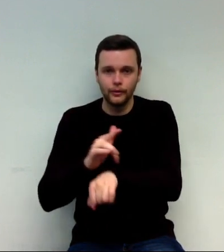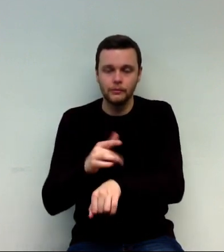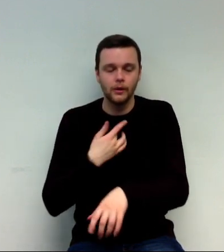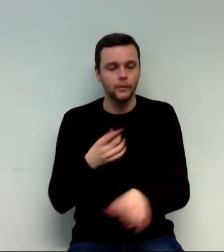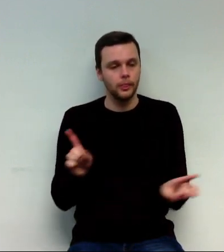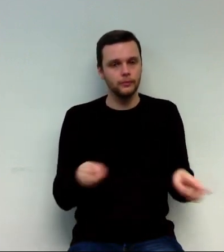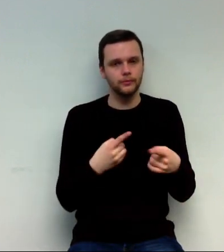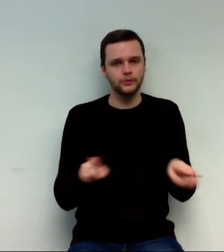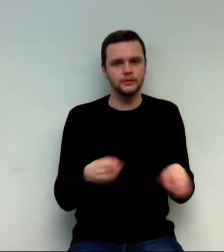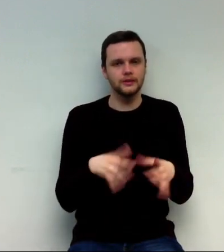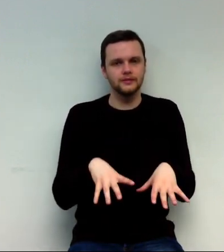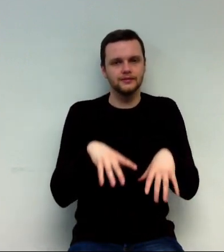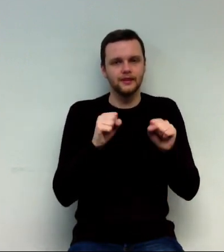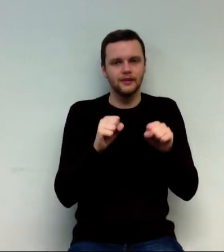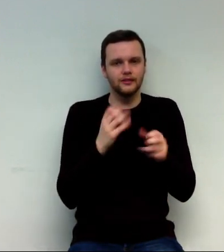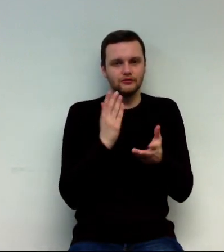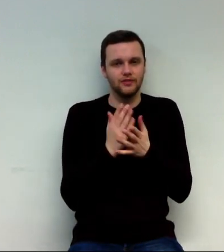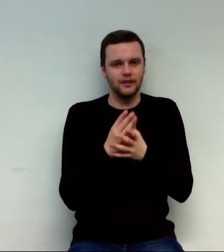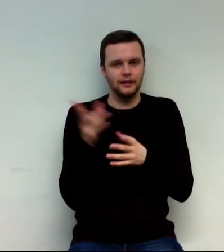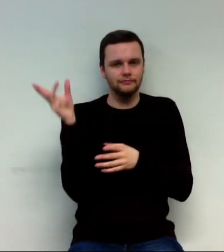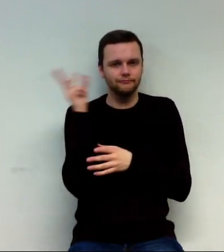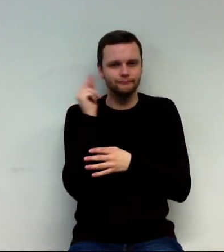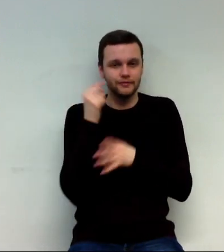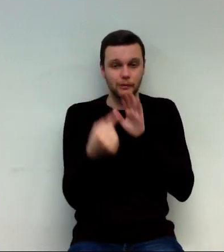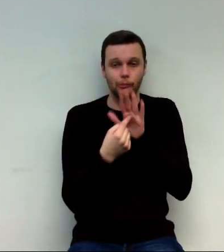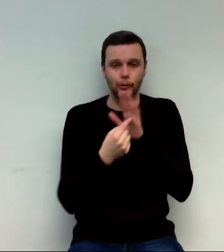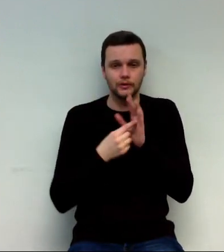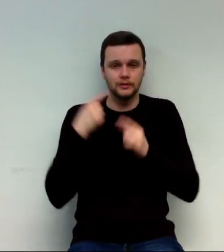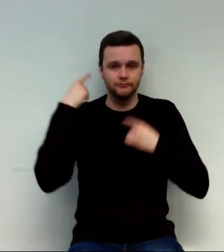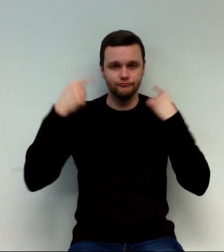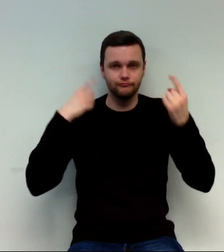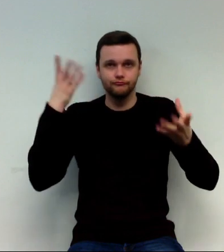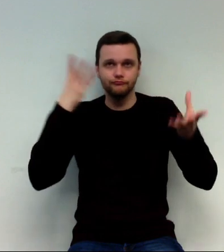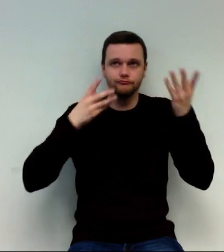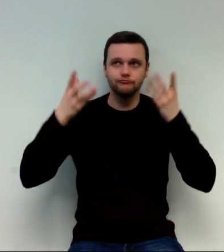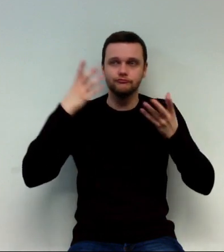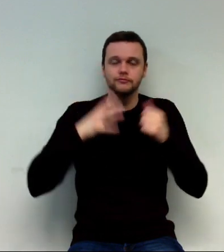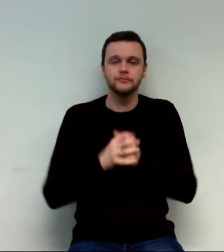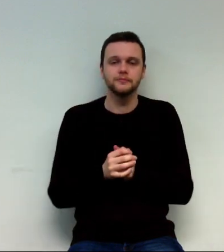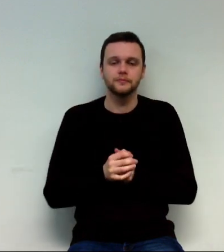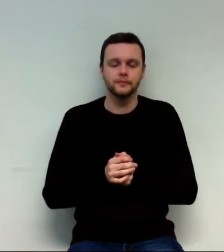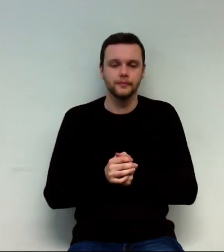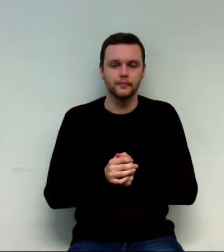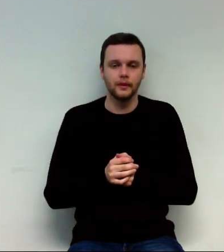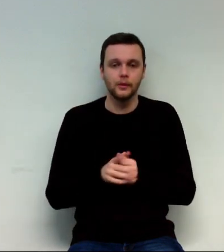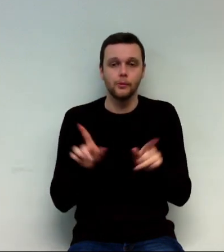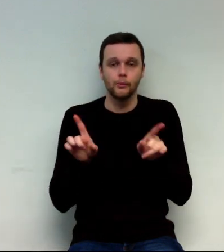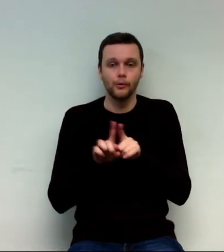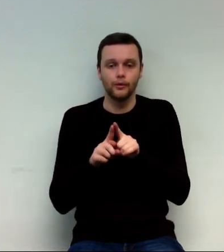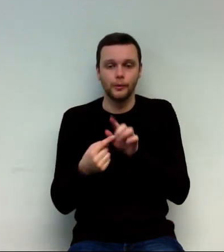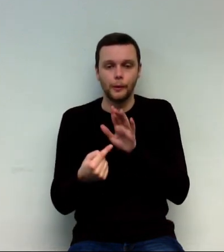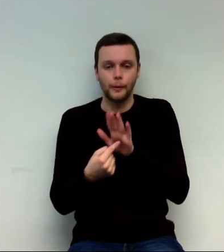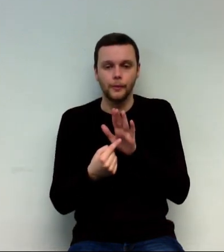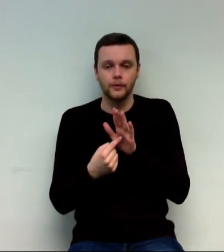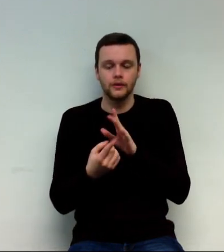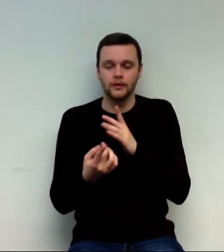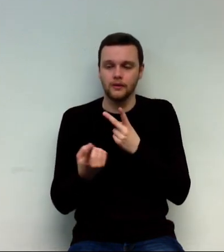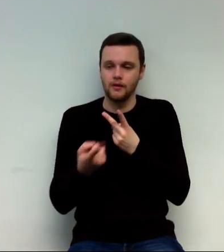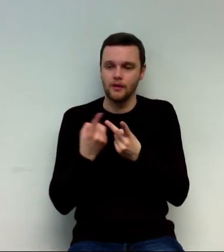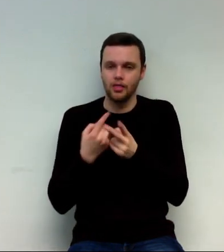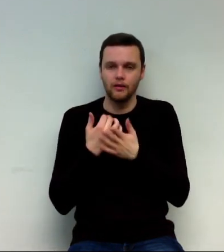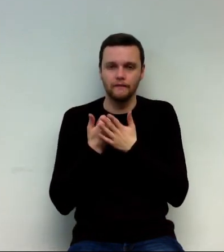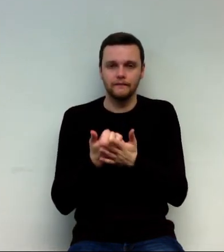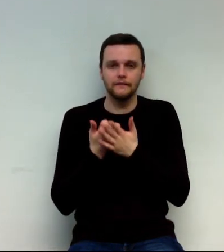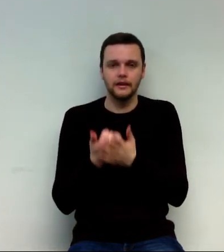it's the audio that's important here. So. And then beyond that, I think it's sort of recovering some of the other advice we gave